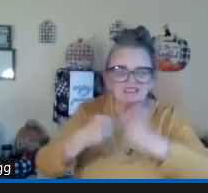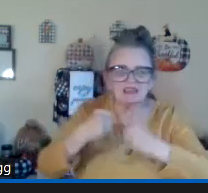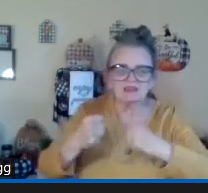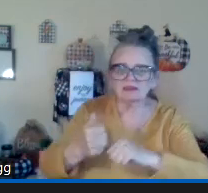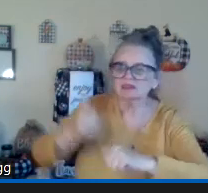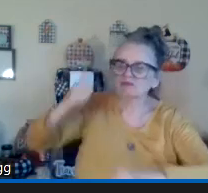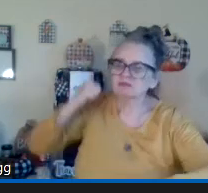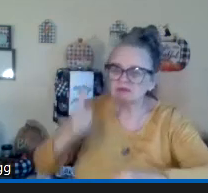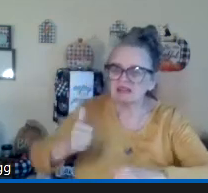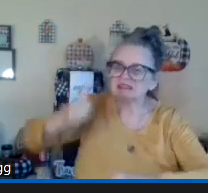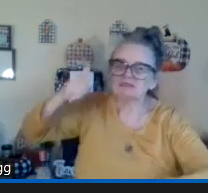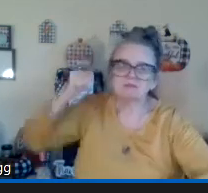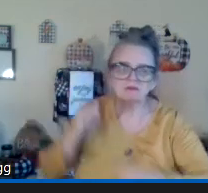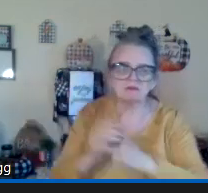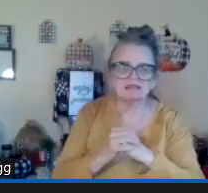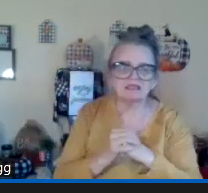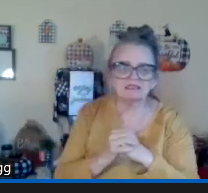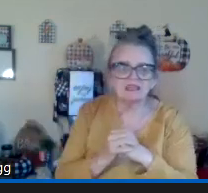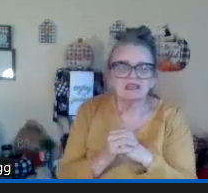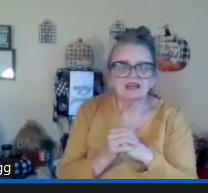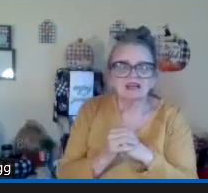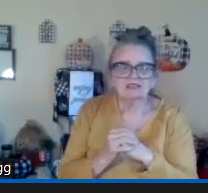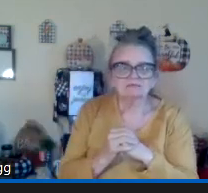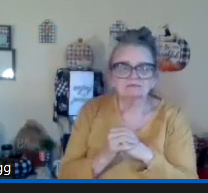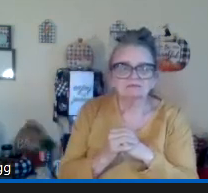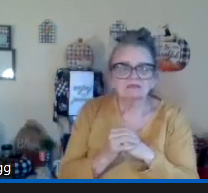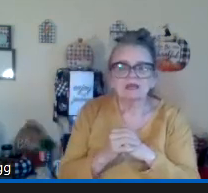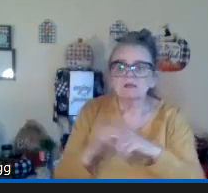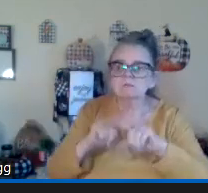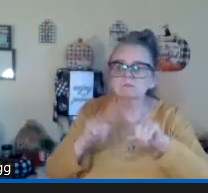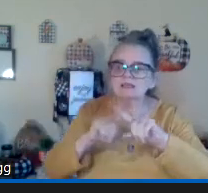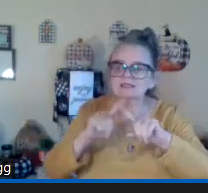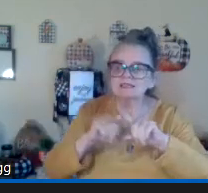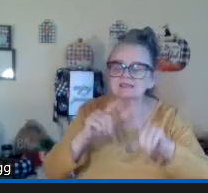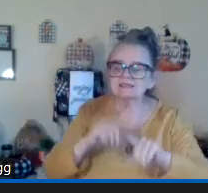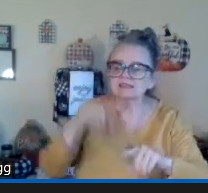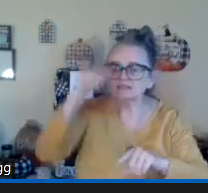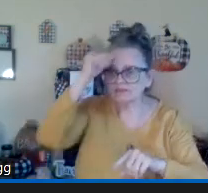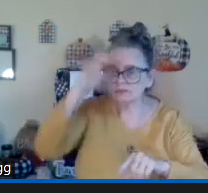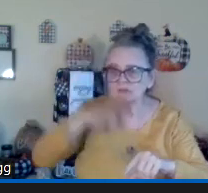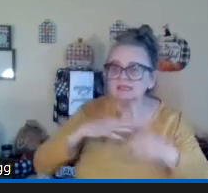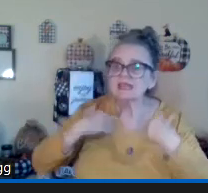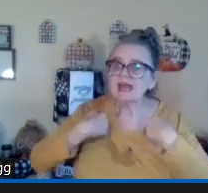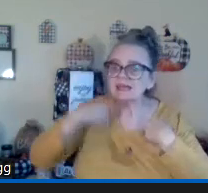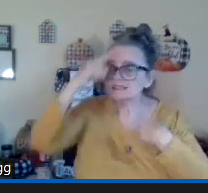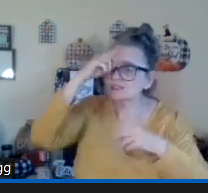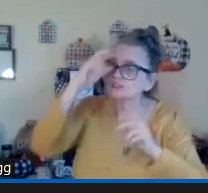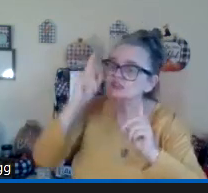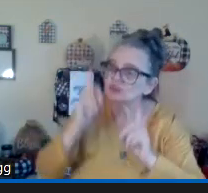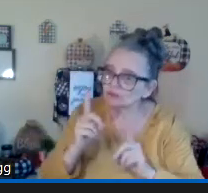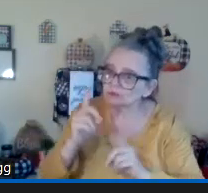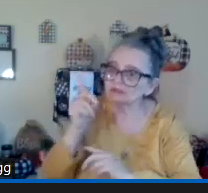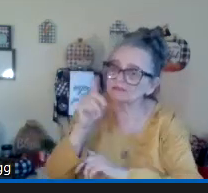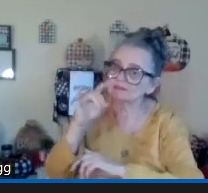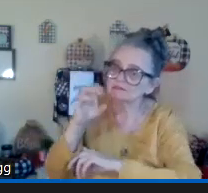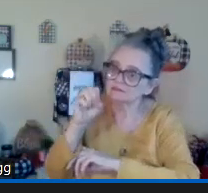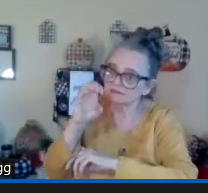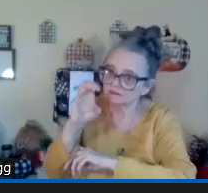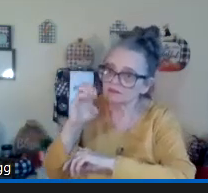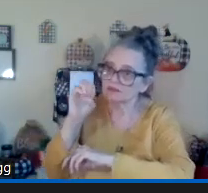fighting each other and rebelling. But it says that if the man has the